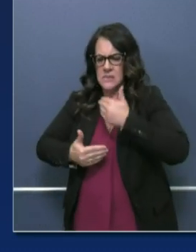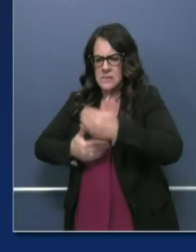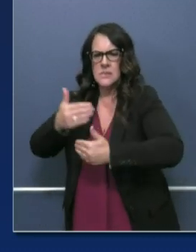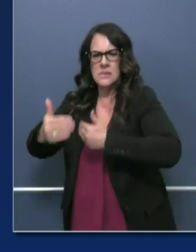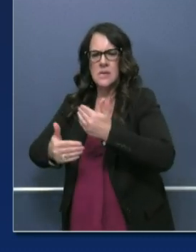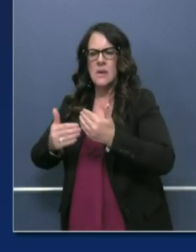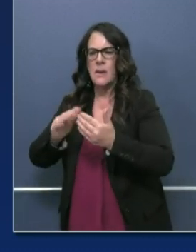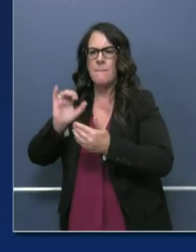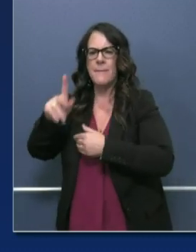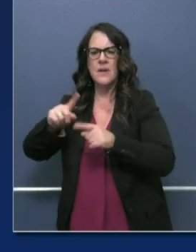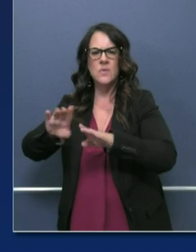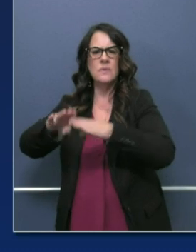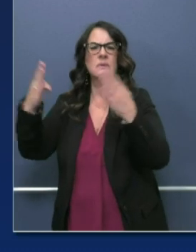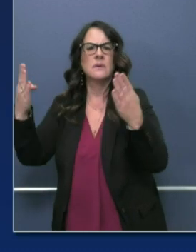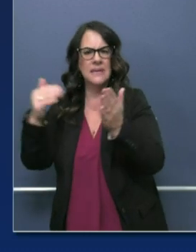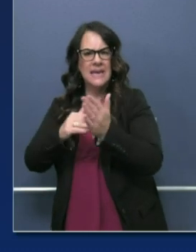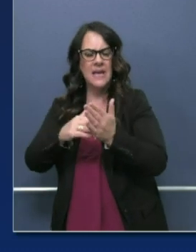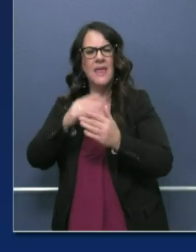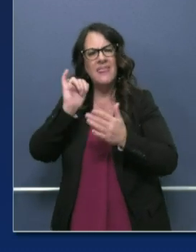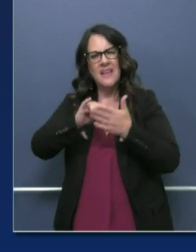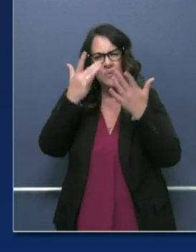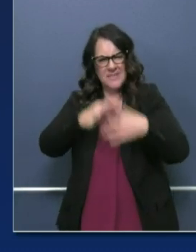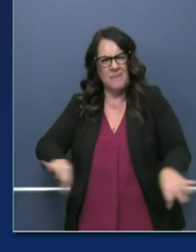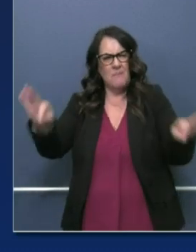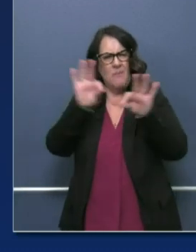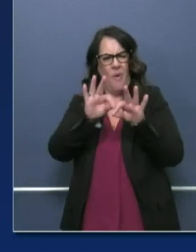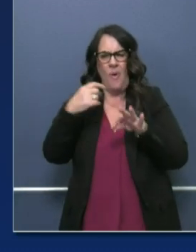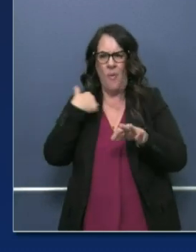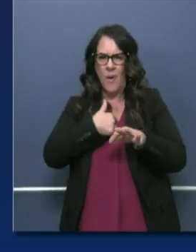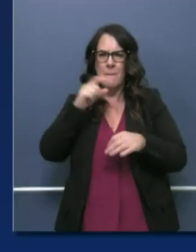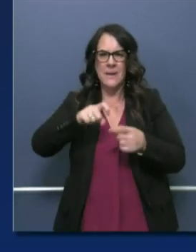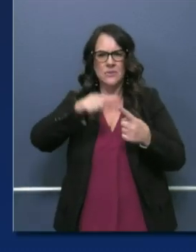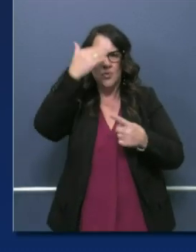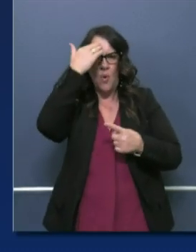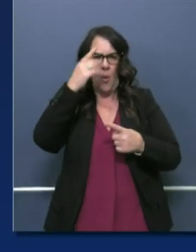So contact tracing is incredibly important.